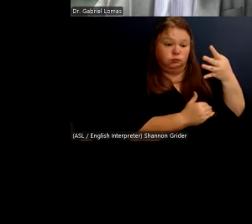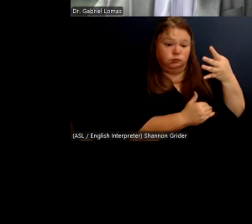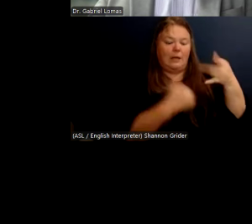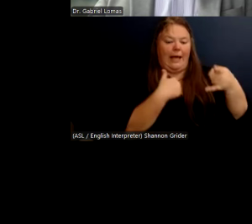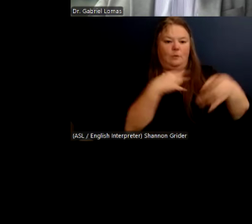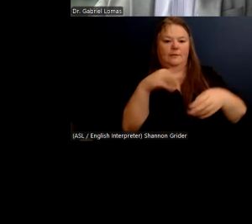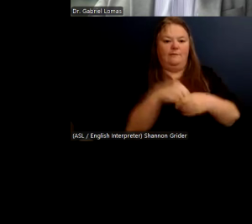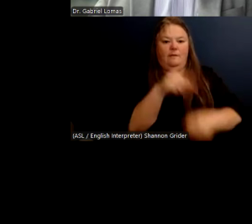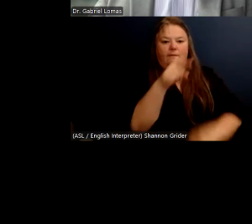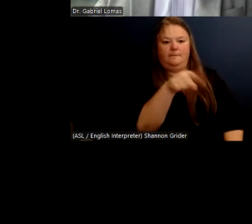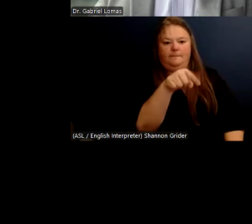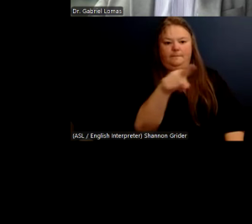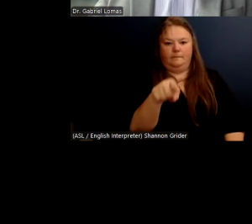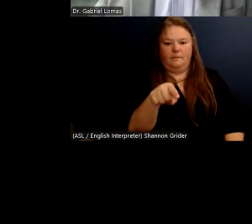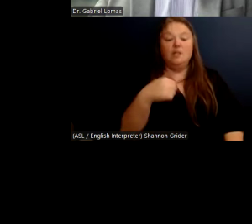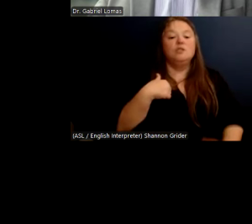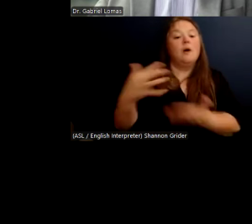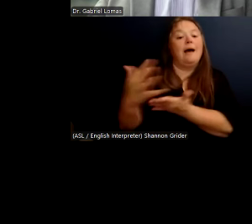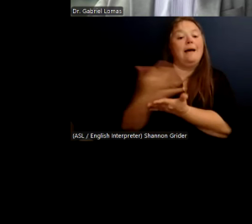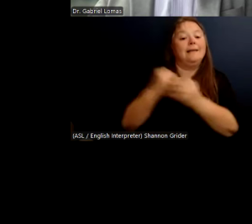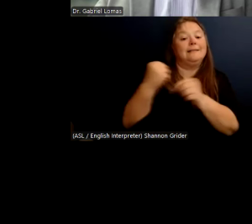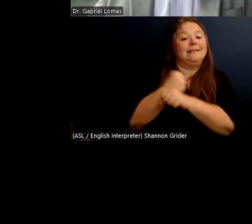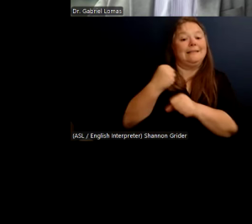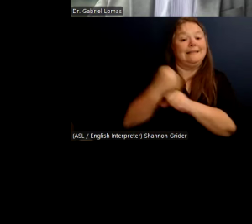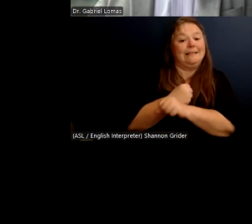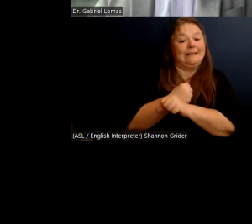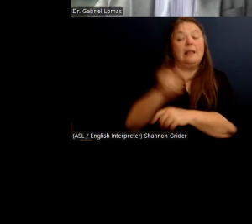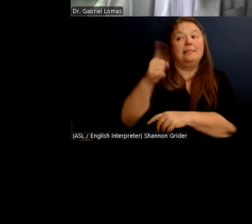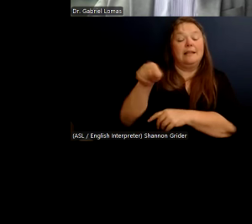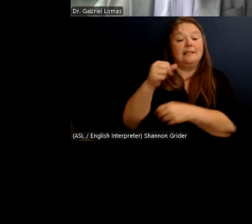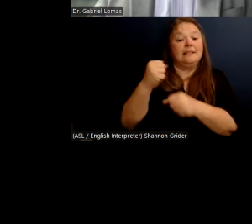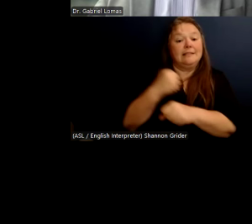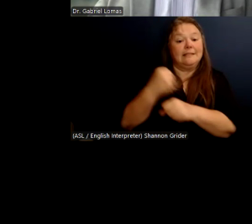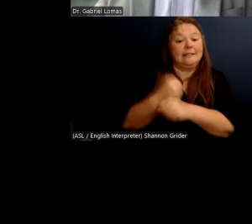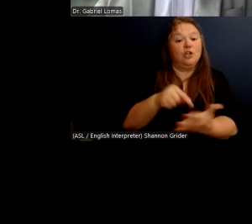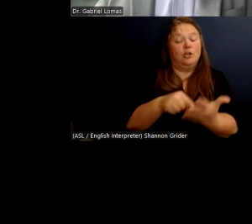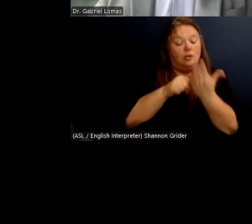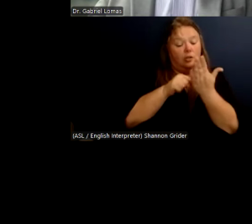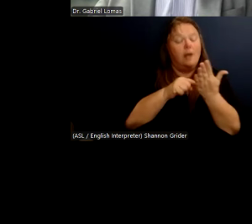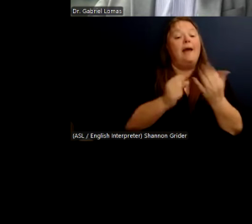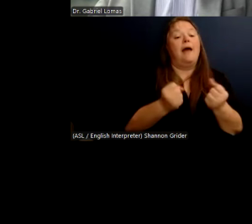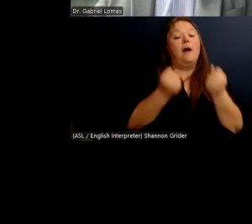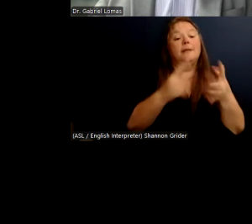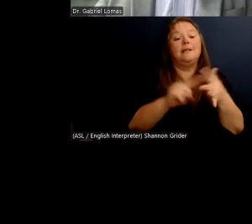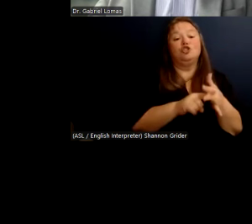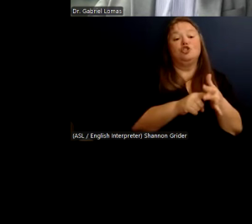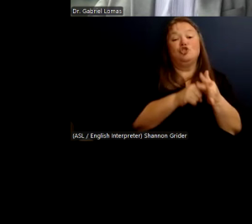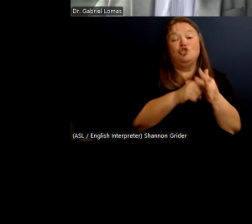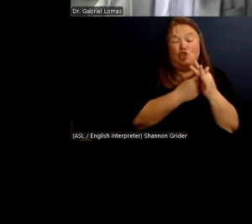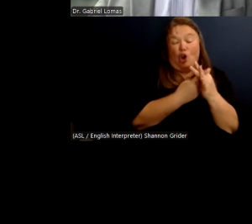So I get statistics that I can see that tell me how many people started the